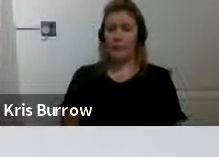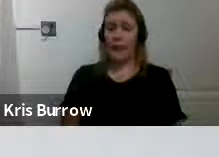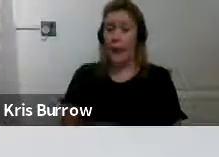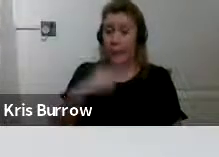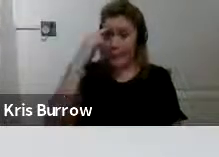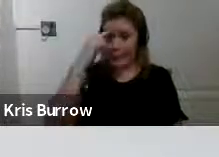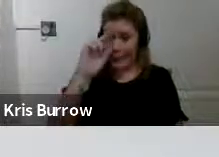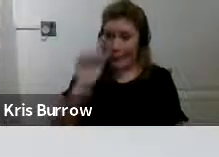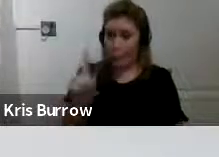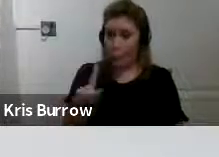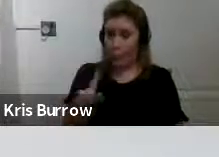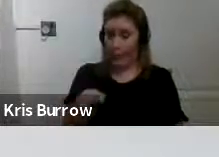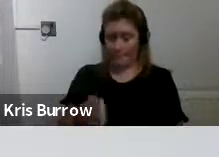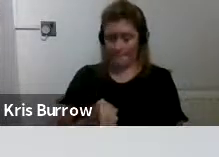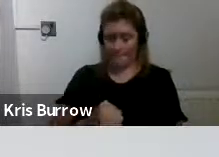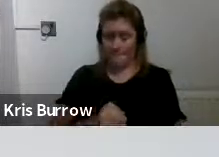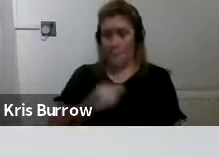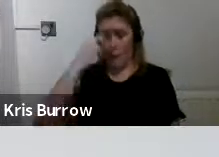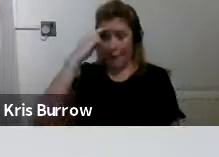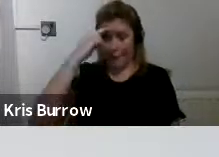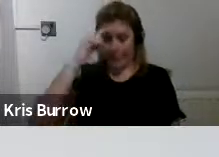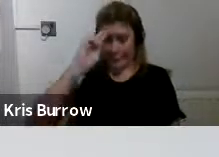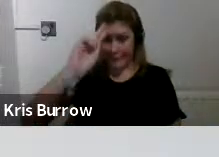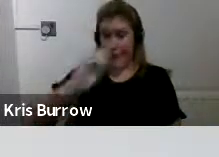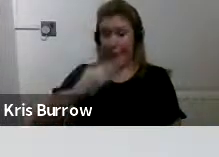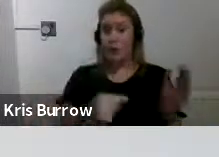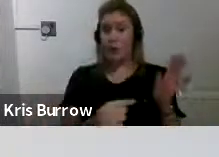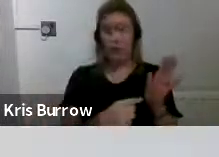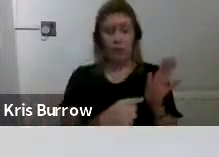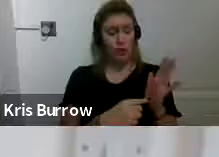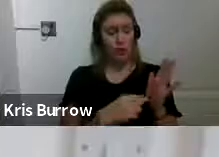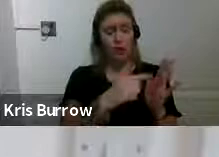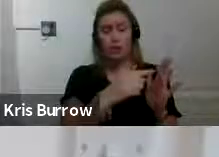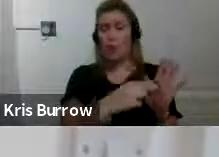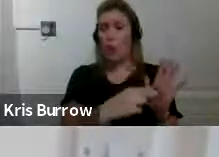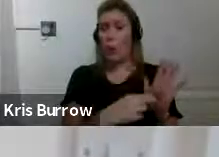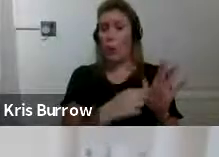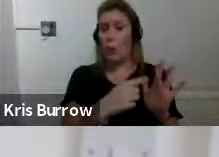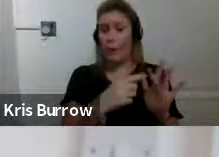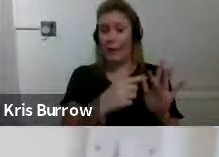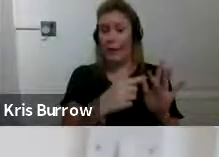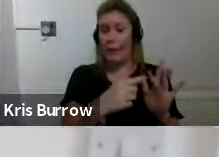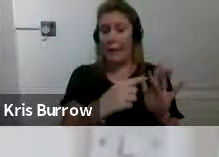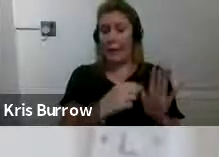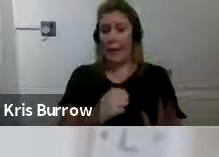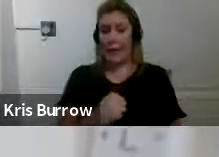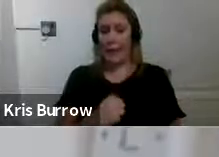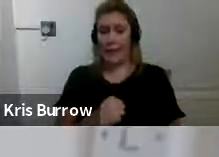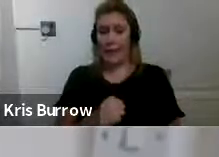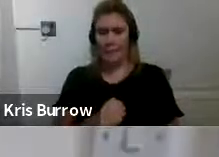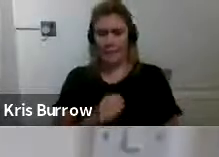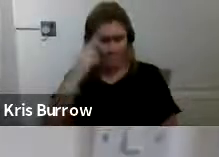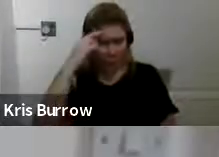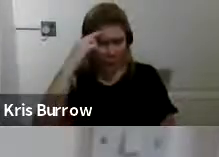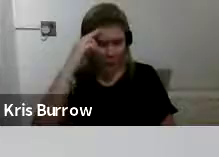My name is Toni. My name's Tony